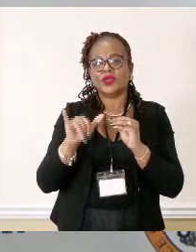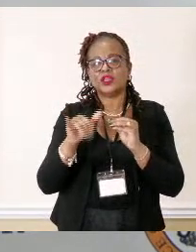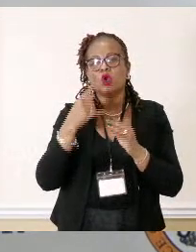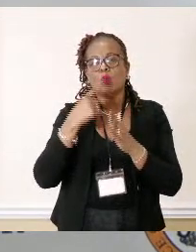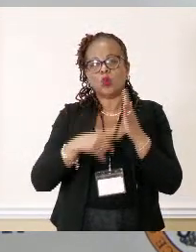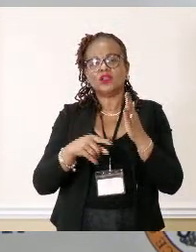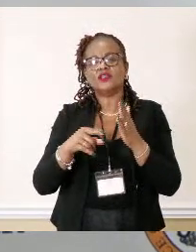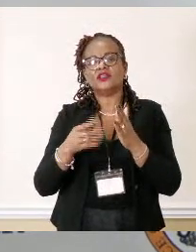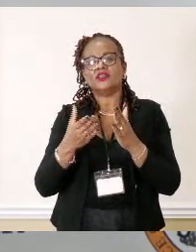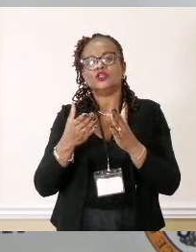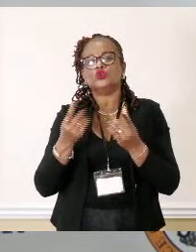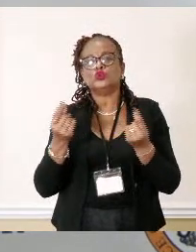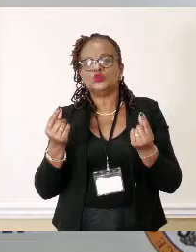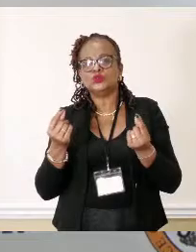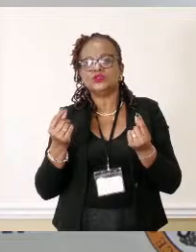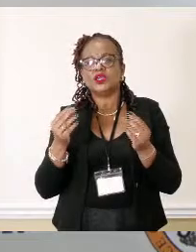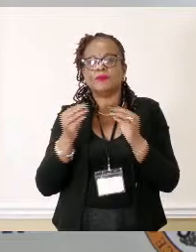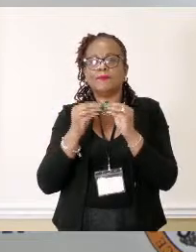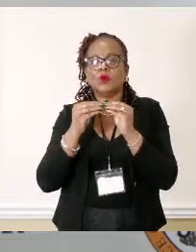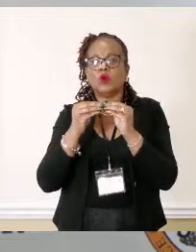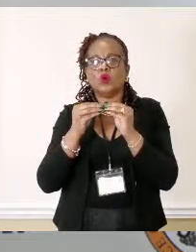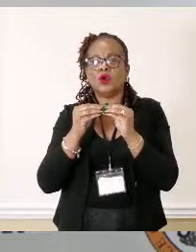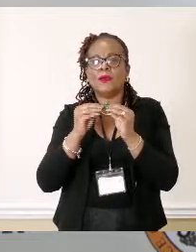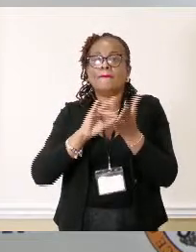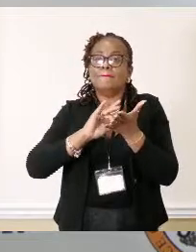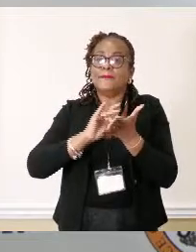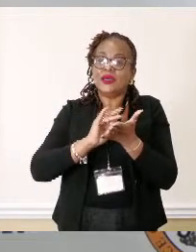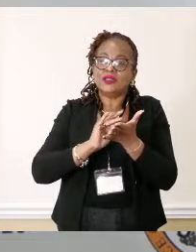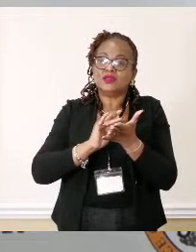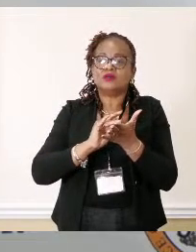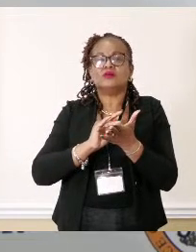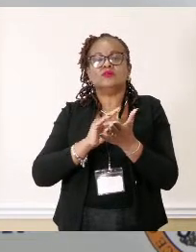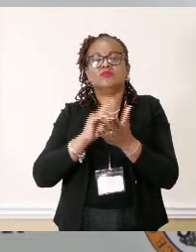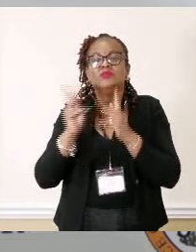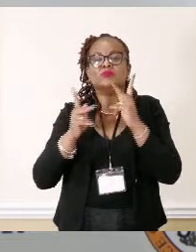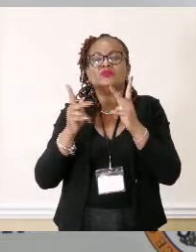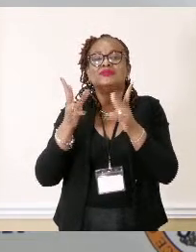if anything, you're doing to get more medical professionals to take the